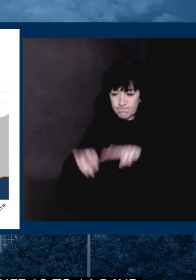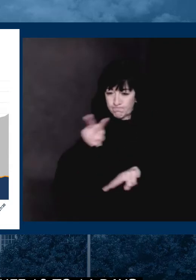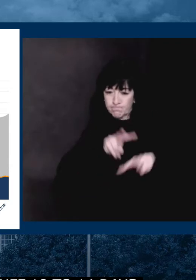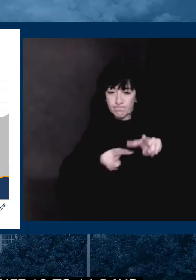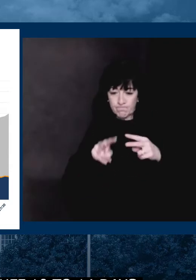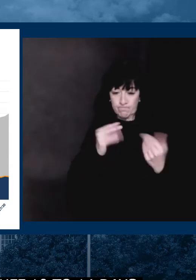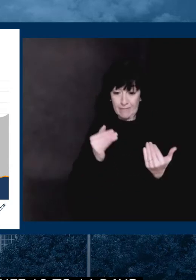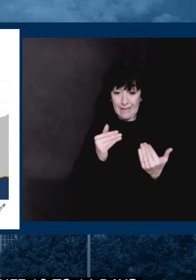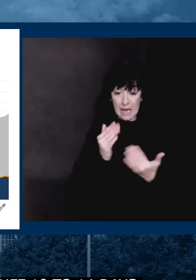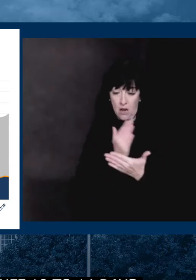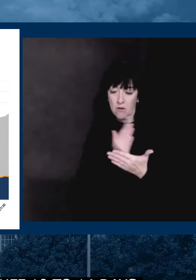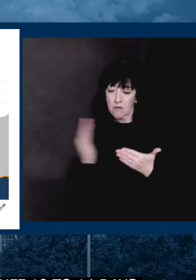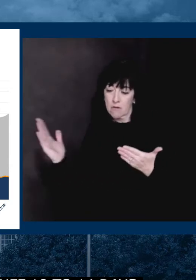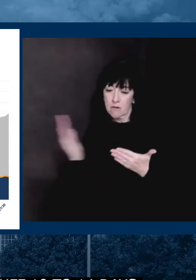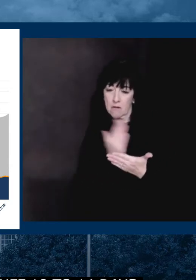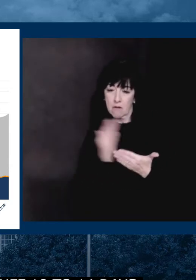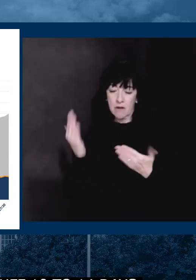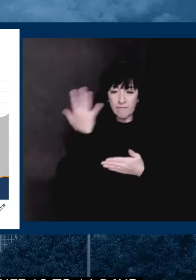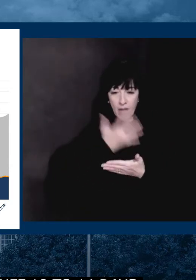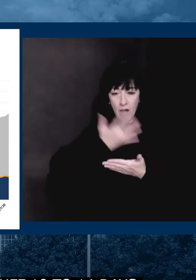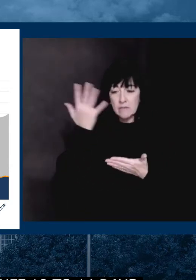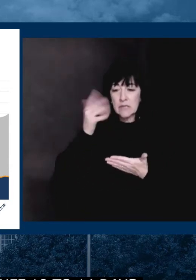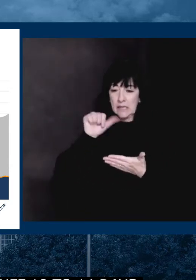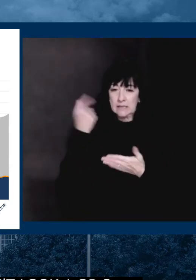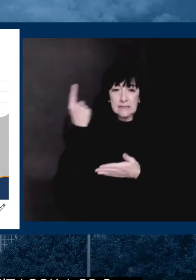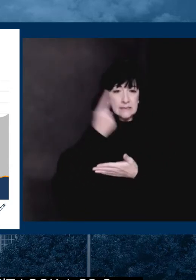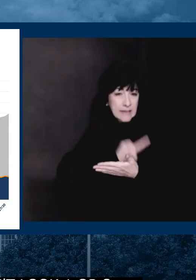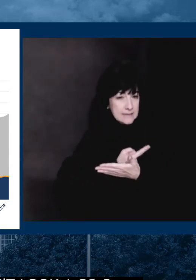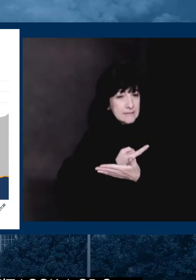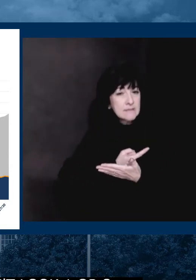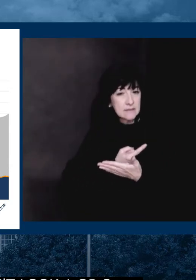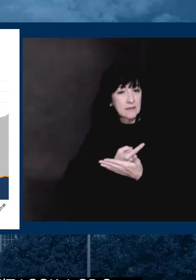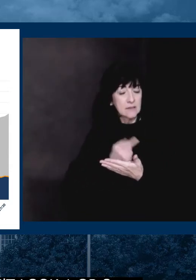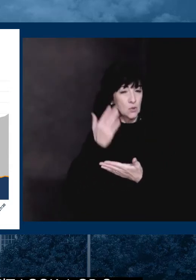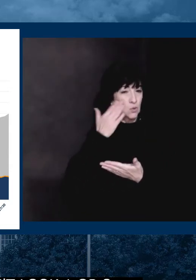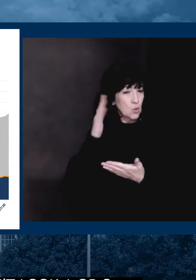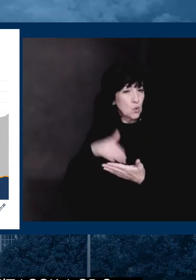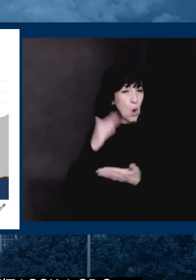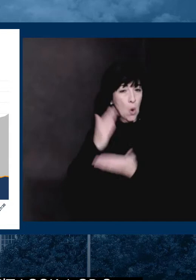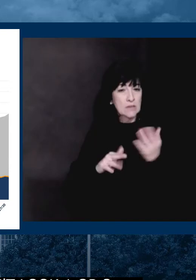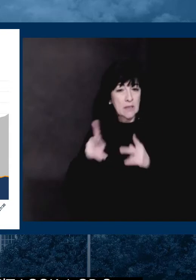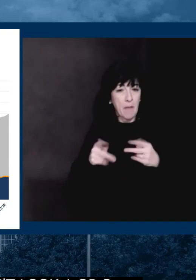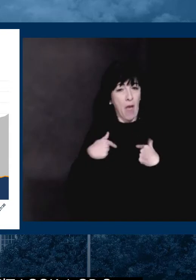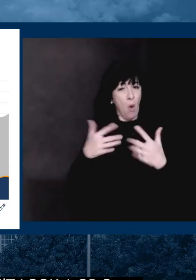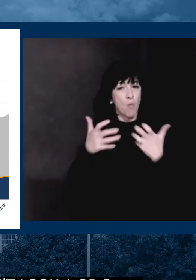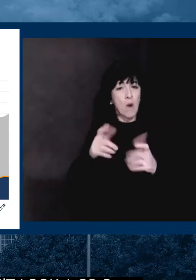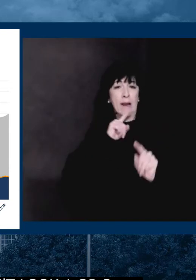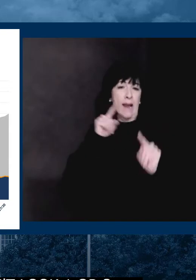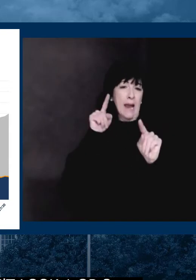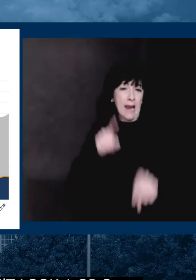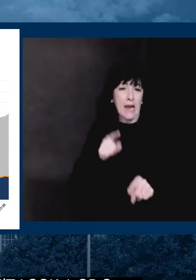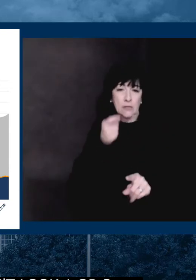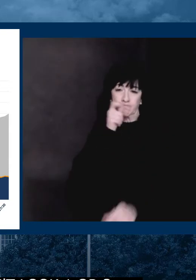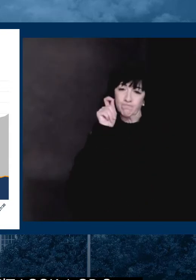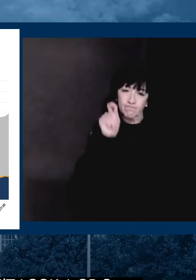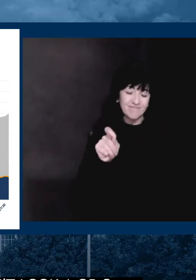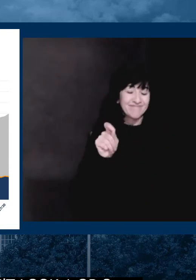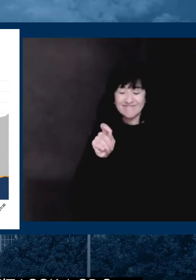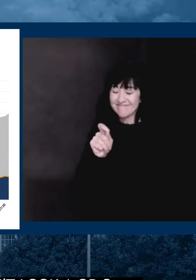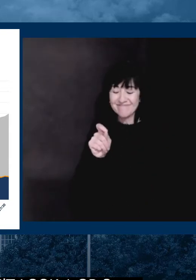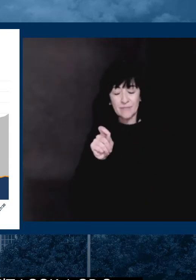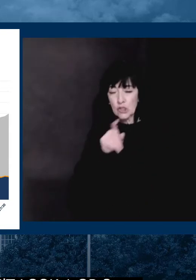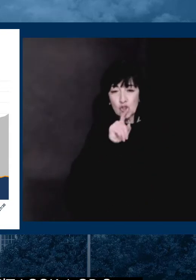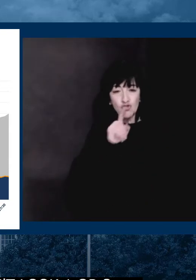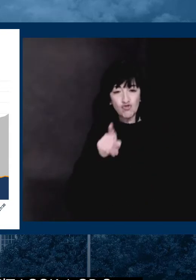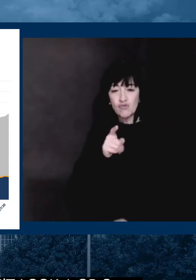fingers on the pulse. I know people are looking for a number, but we look at the health of the overall health system across the state.